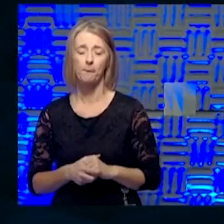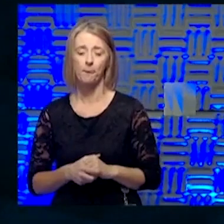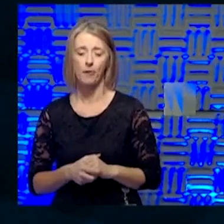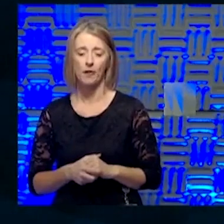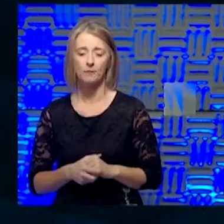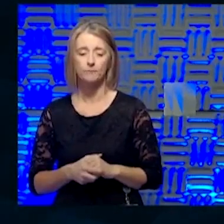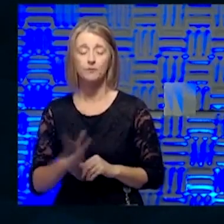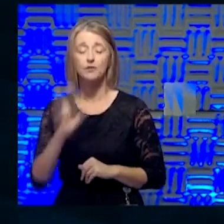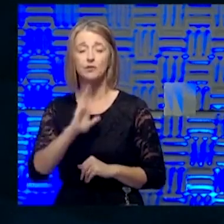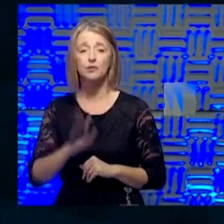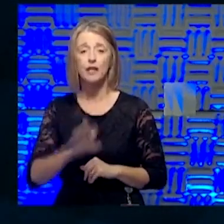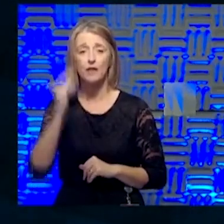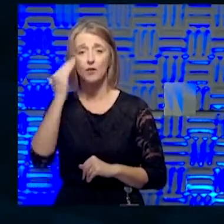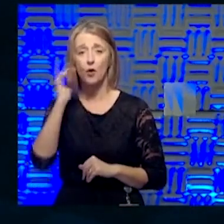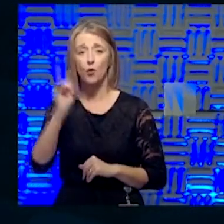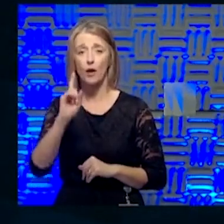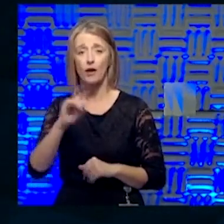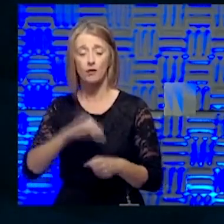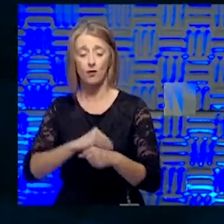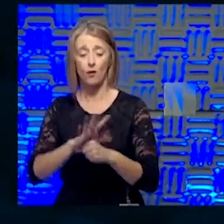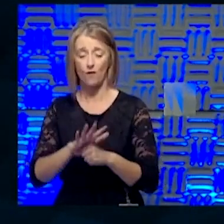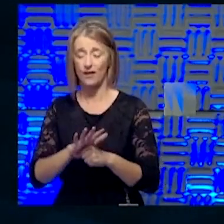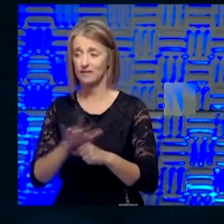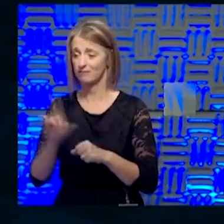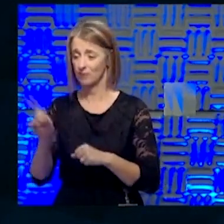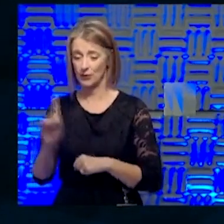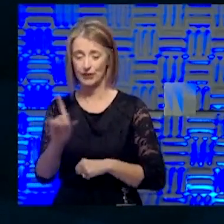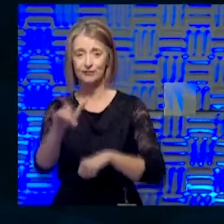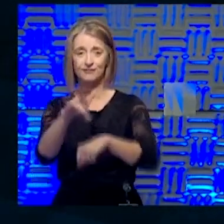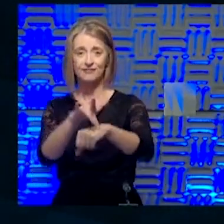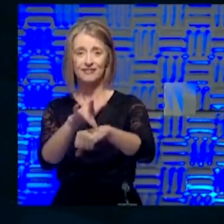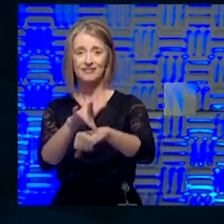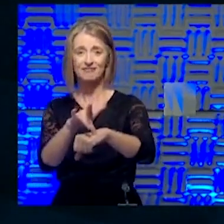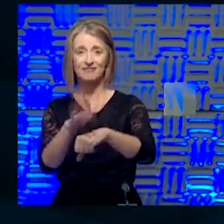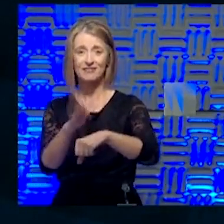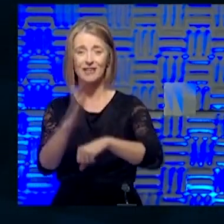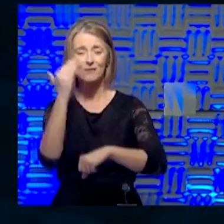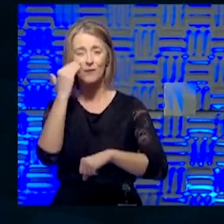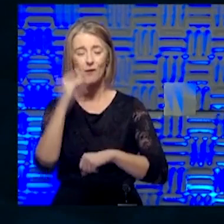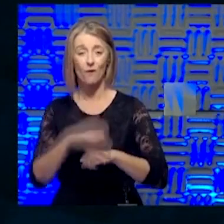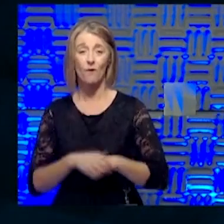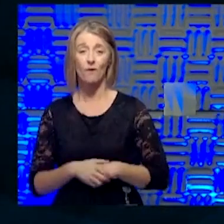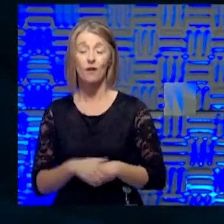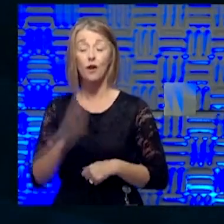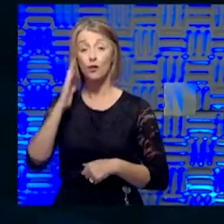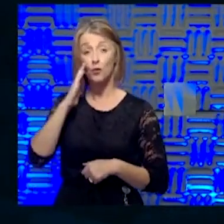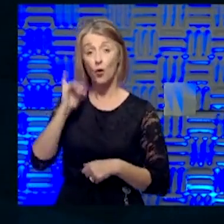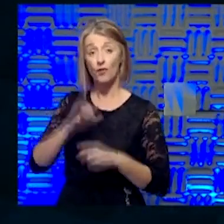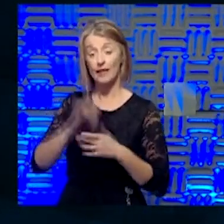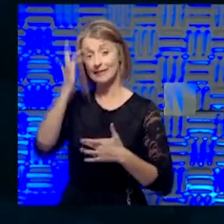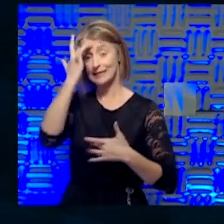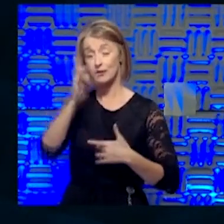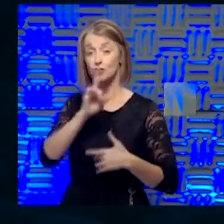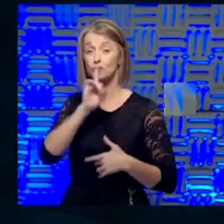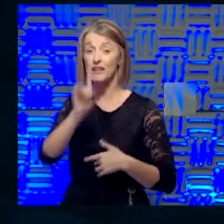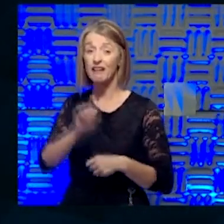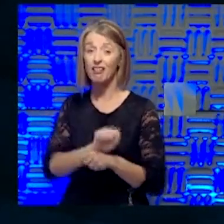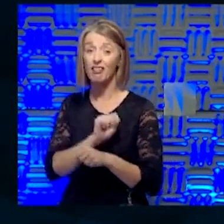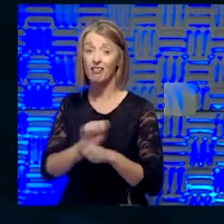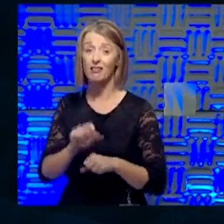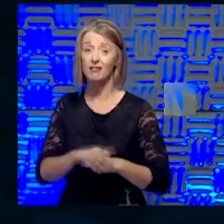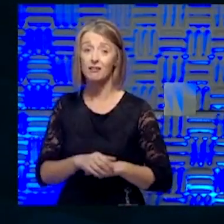you never know where it is. So please know that it's real and know that you're not